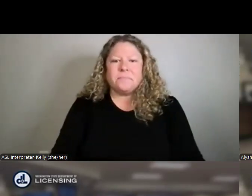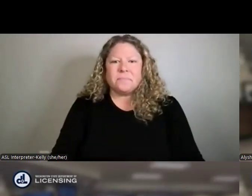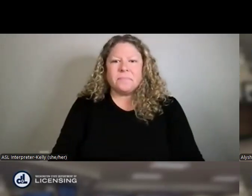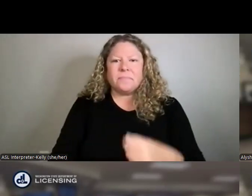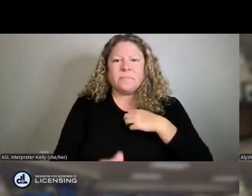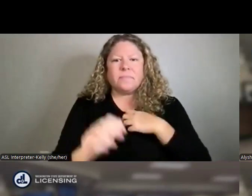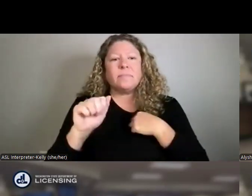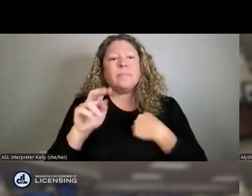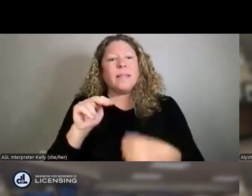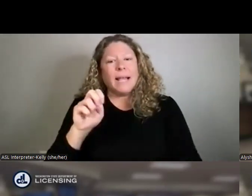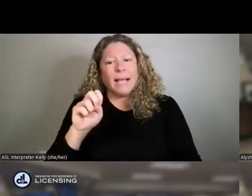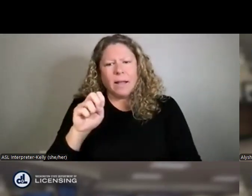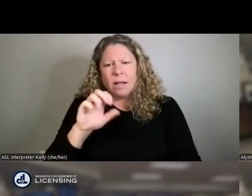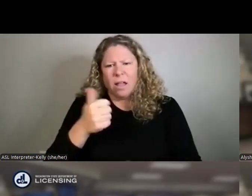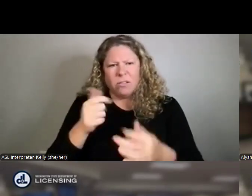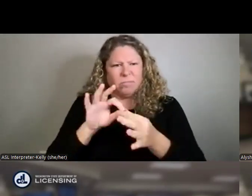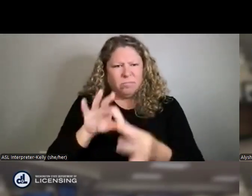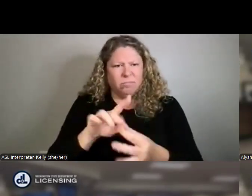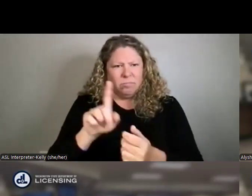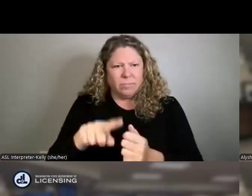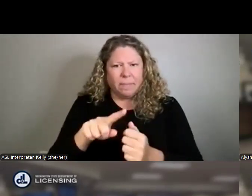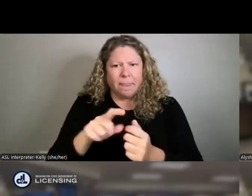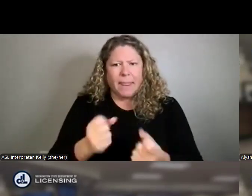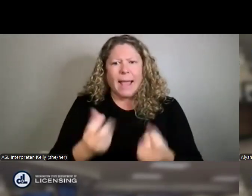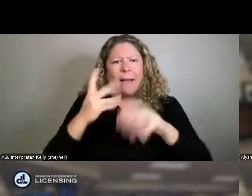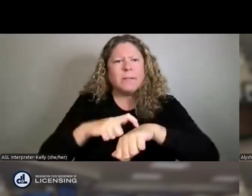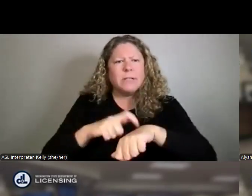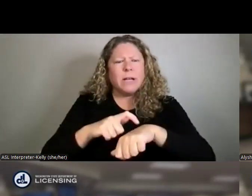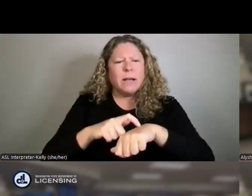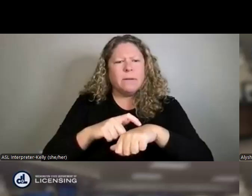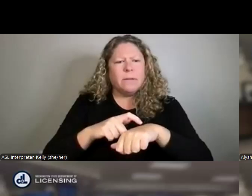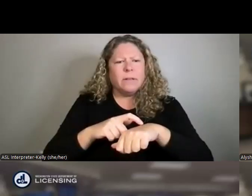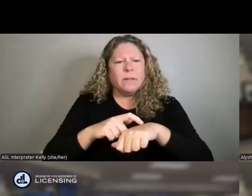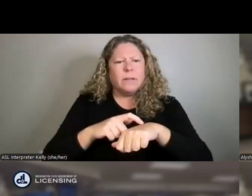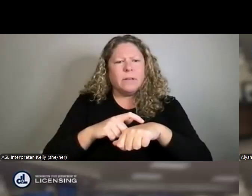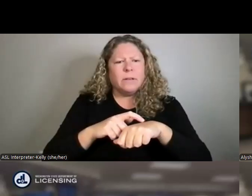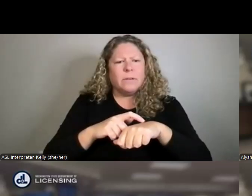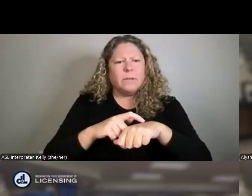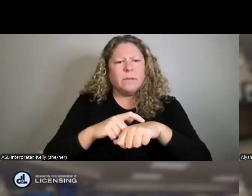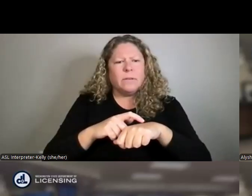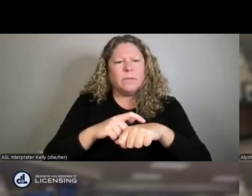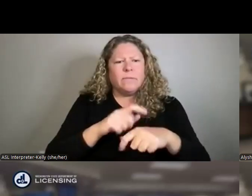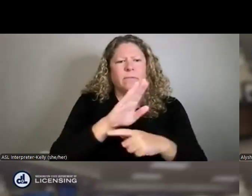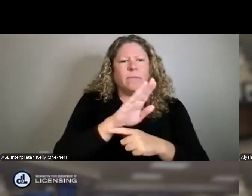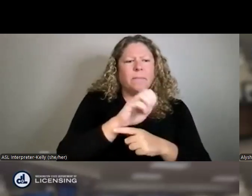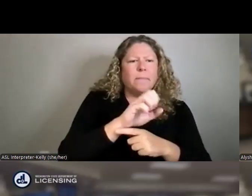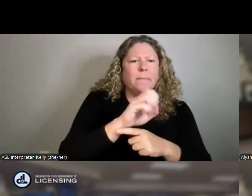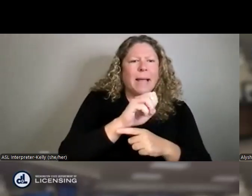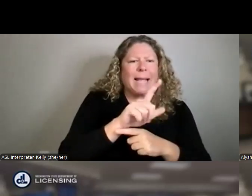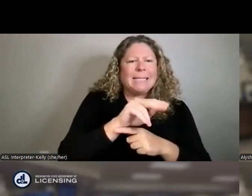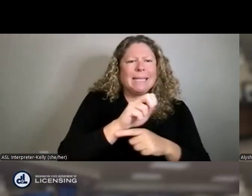Related to that, how much time elapsed between your baseline measurements and the final results that you shared today?